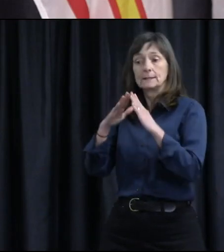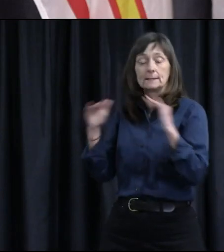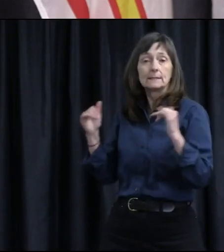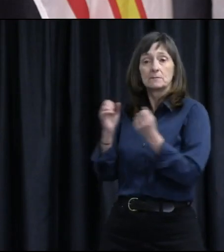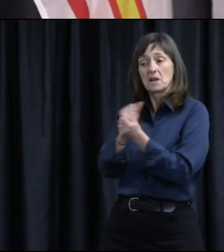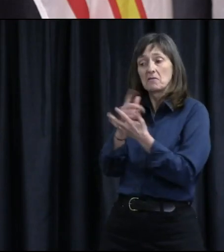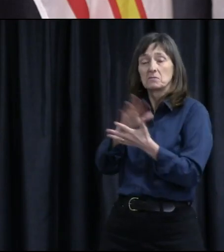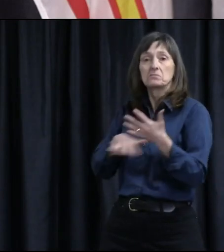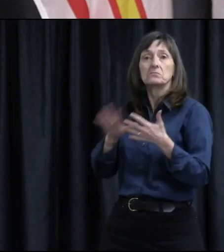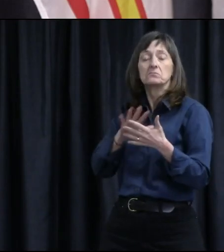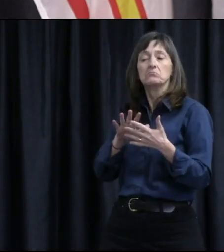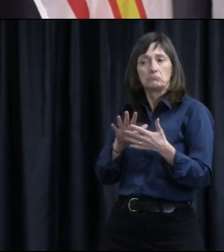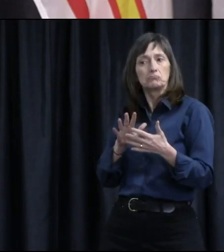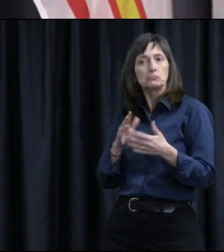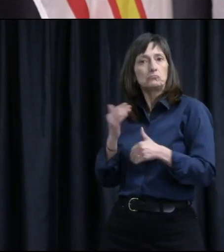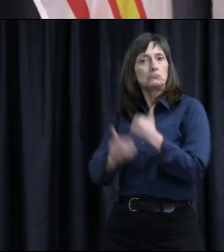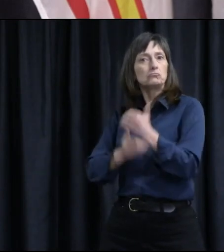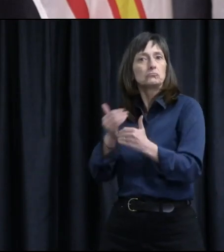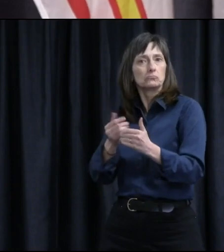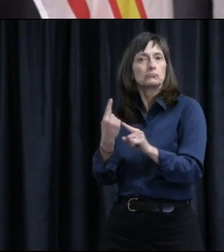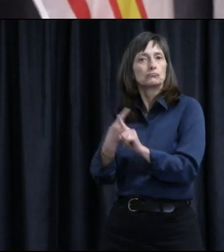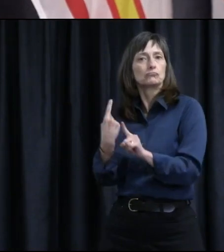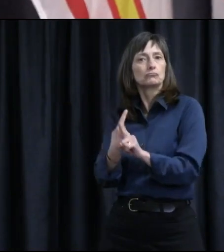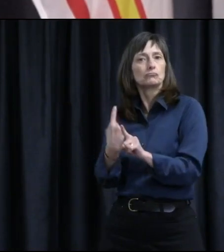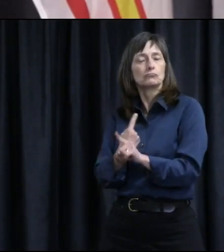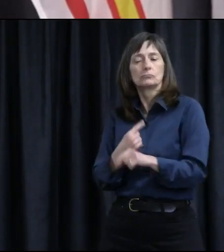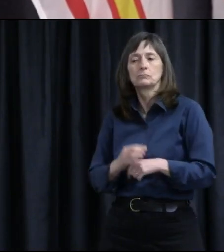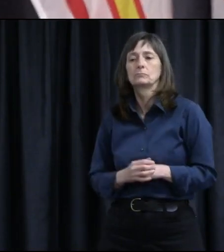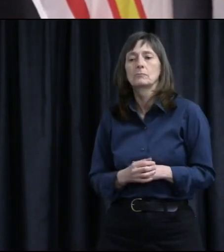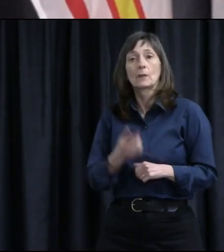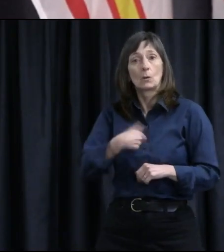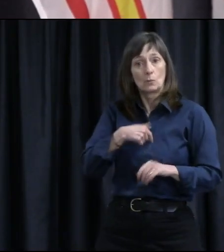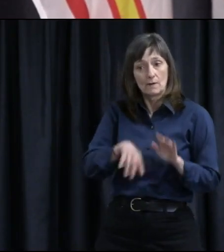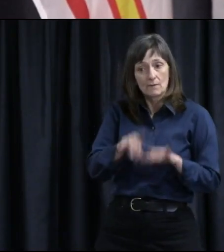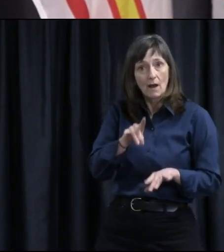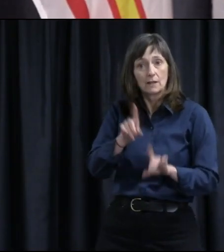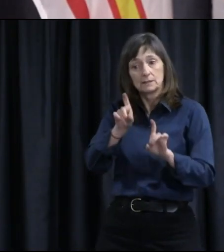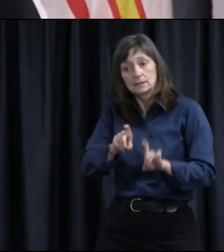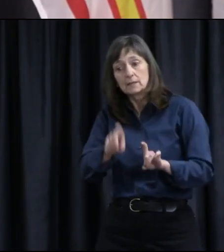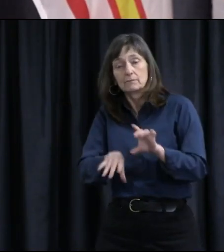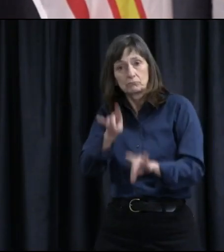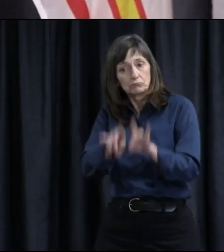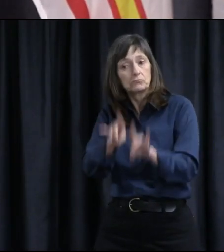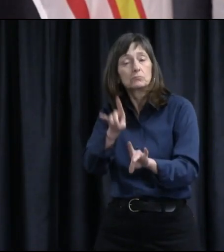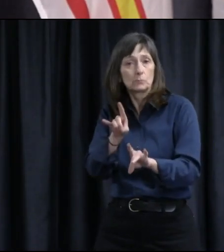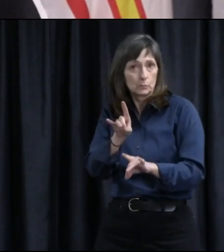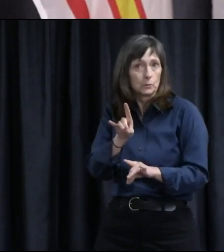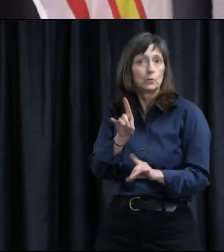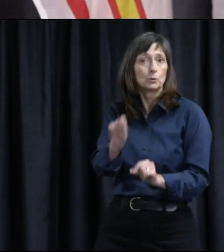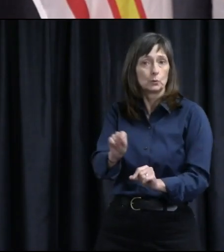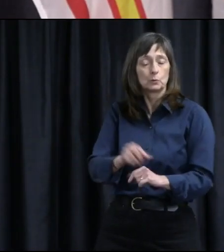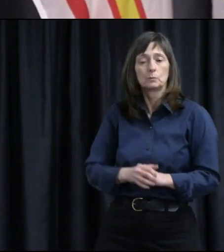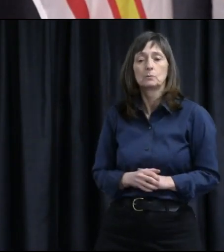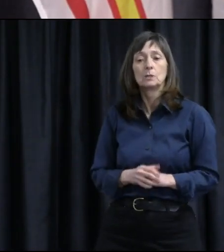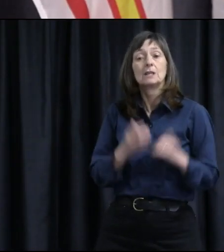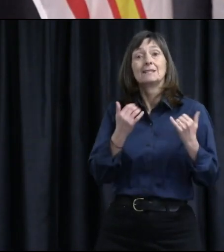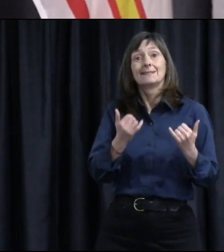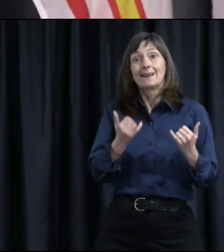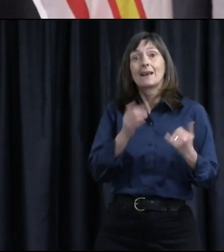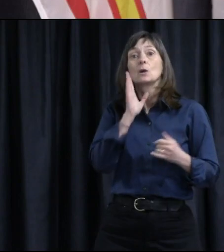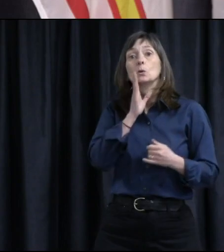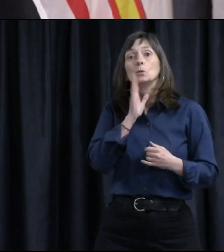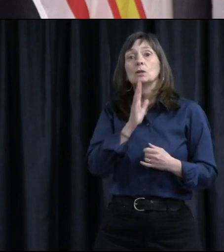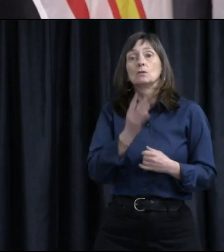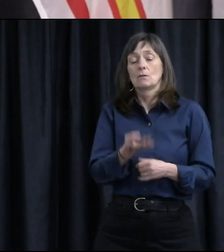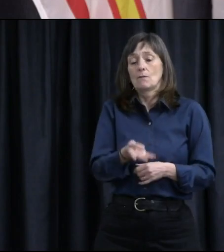We are ensuring that we test and find those who have identified risk of COVID-19. Today, we will have testing sites in each